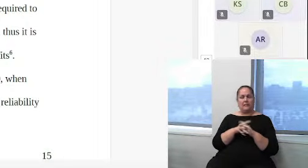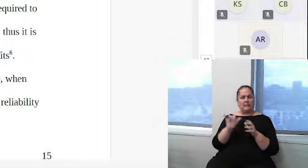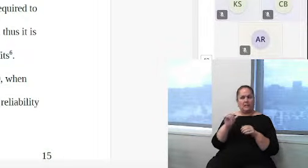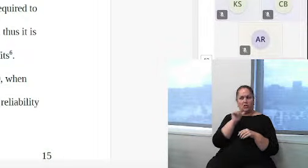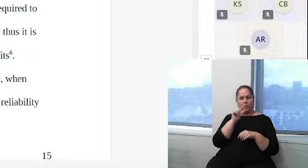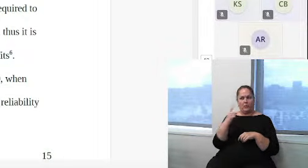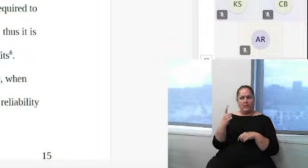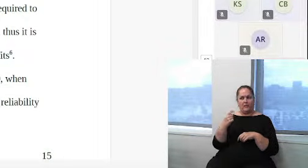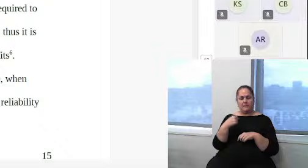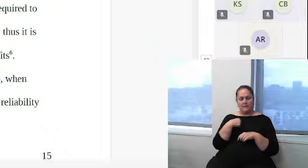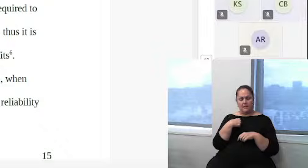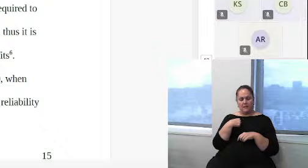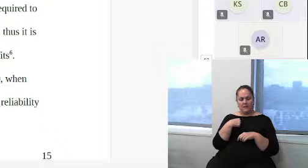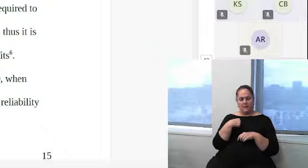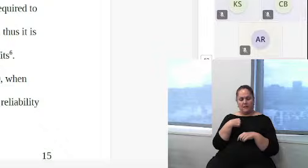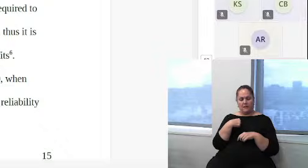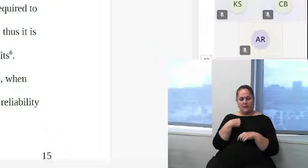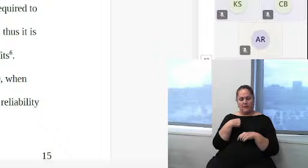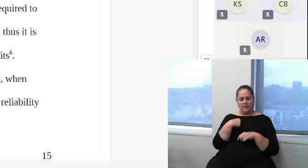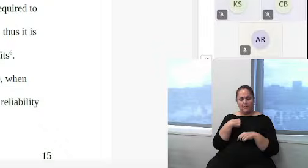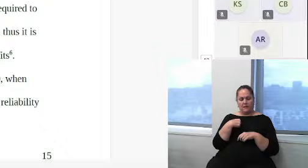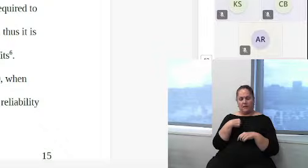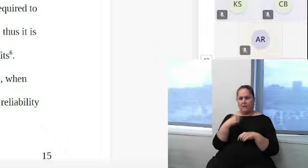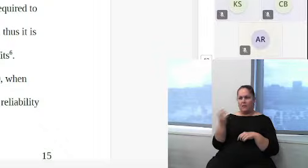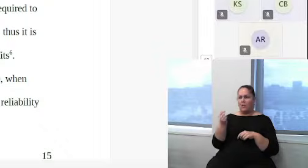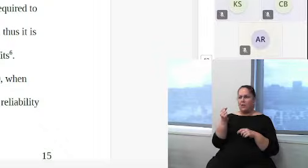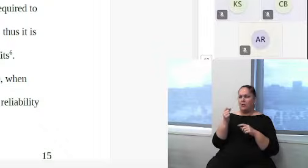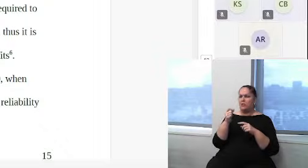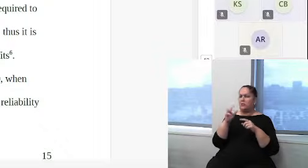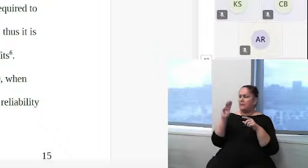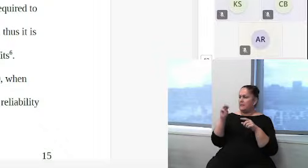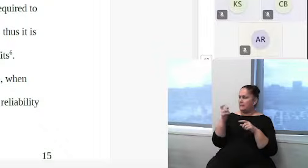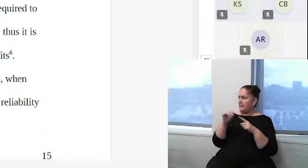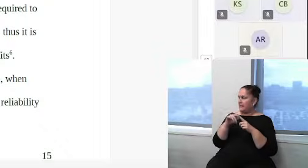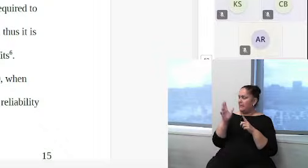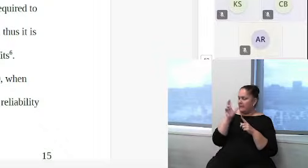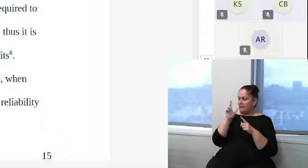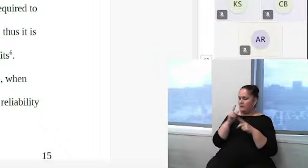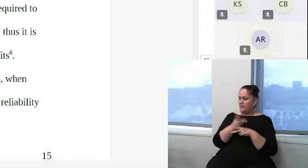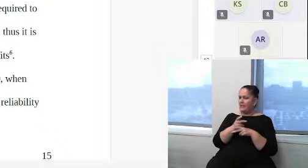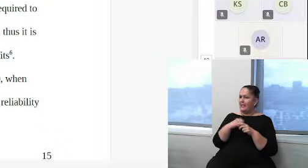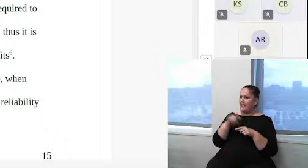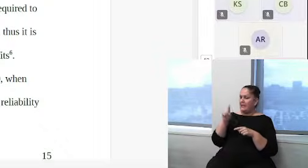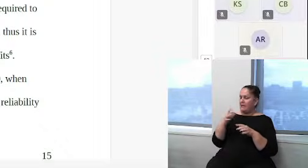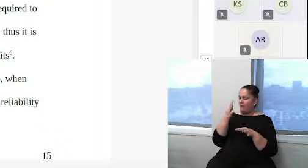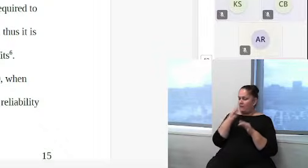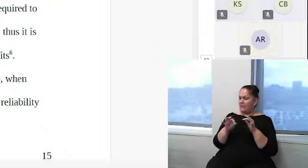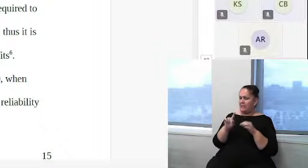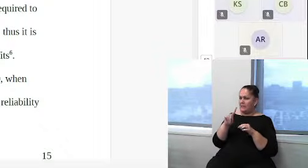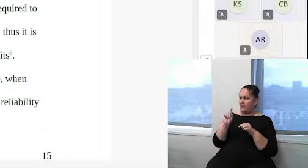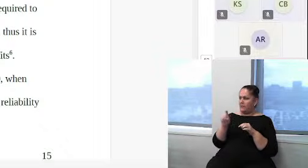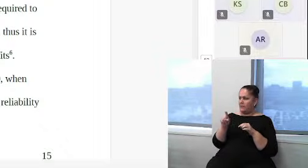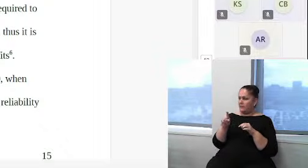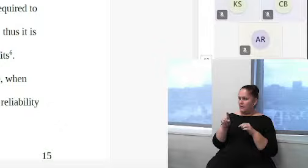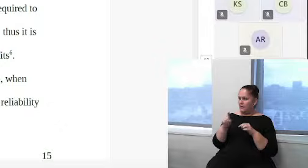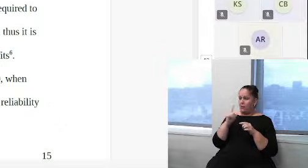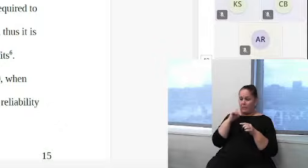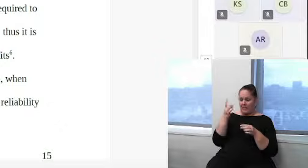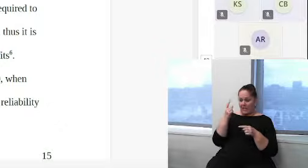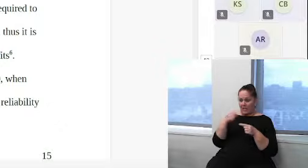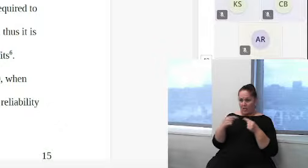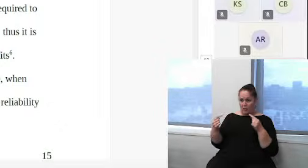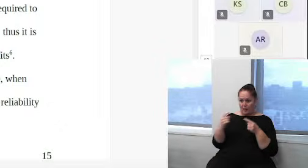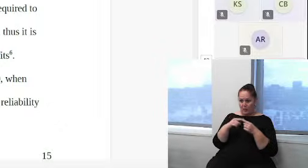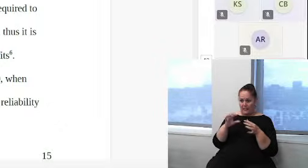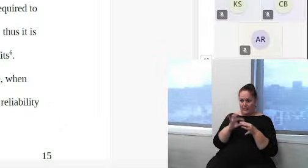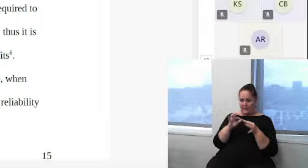you agree with that statement, right? That's not what you asked me. Okay, Yeah, I can re-ask the Mr. question. Melendez, listen very carefully. He asked you a very